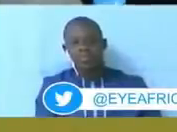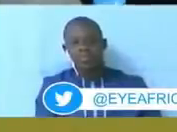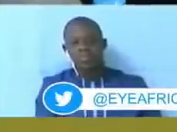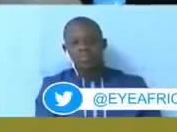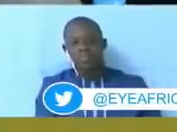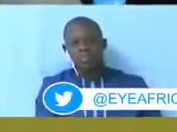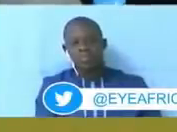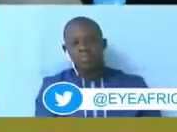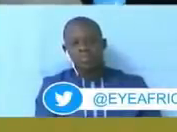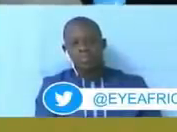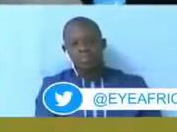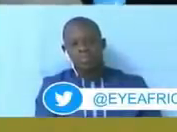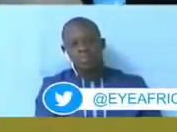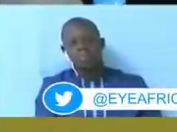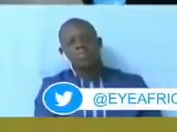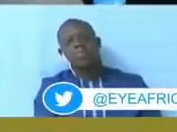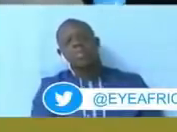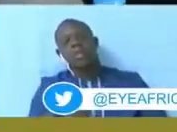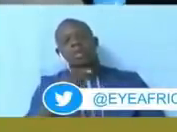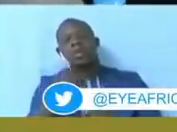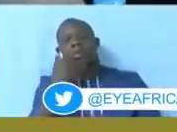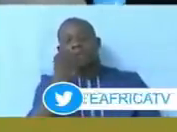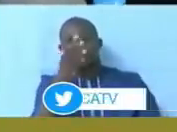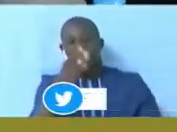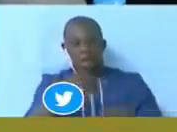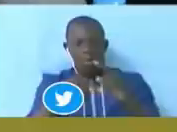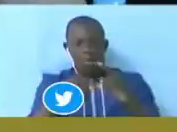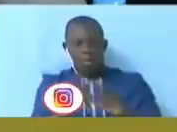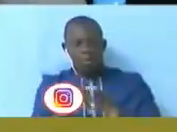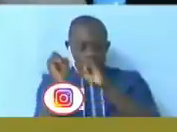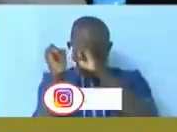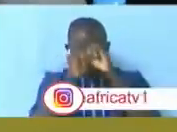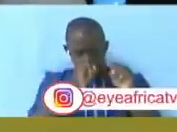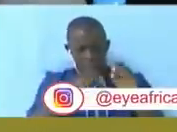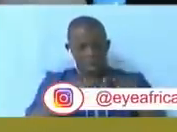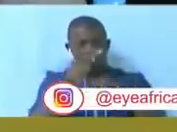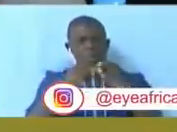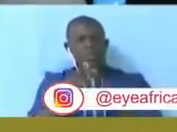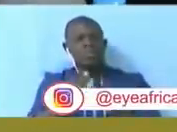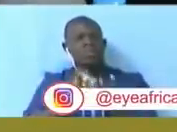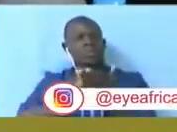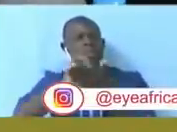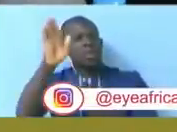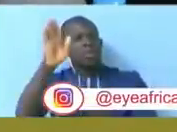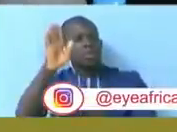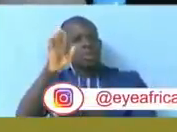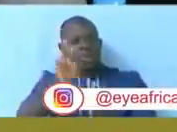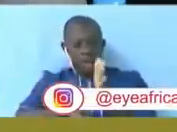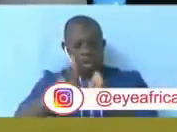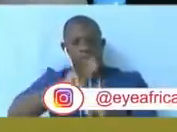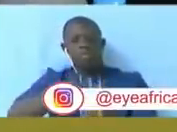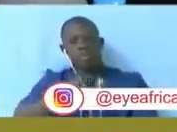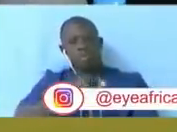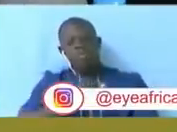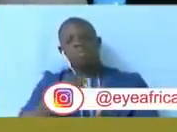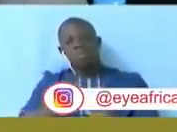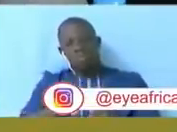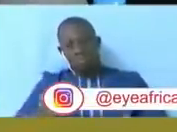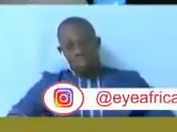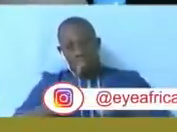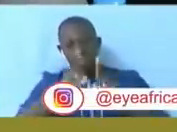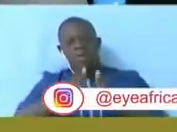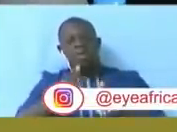Sorry, I say the cover up could have been the transmittal of the report to the UN. Yes, but you